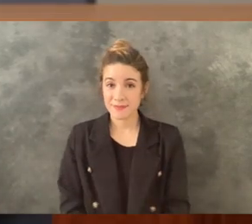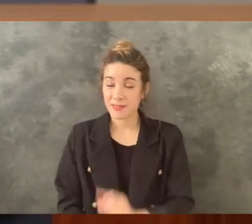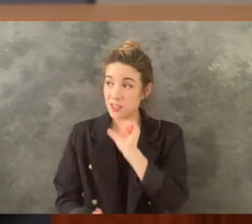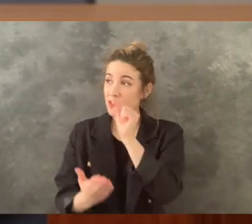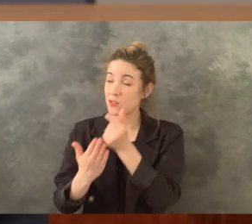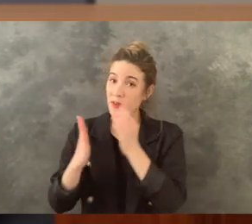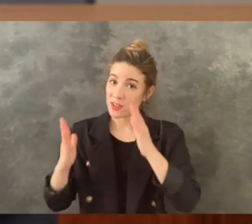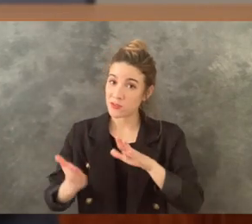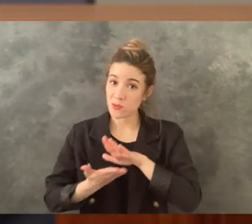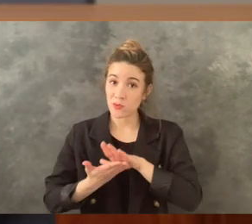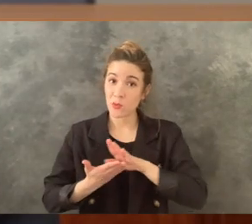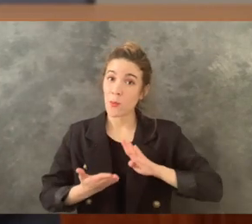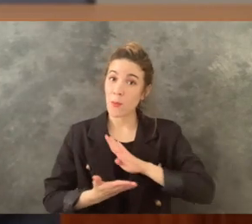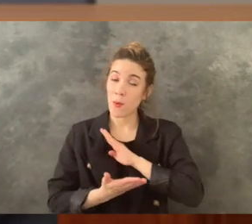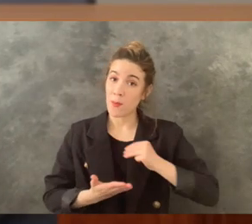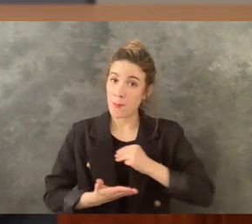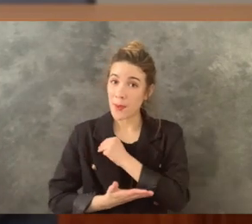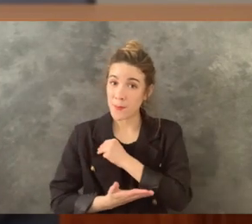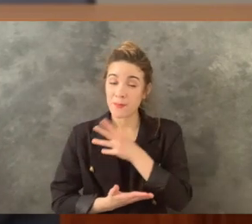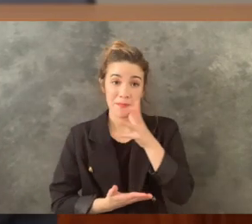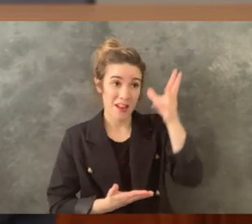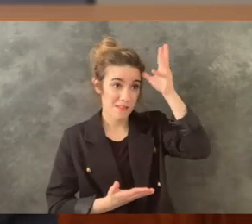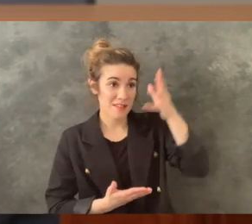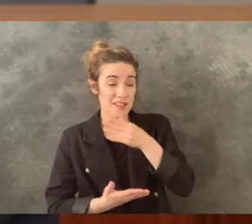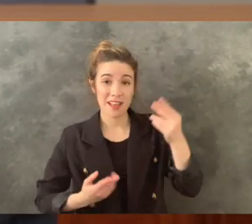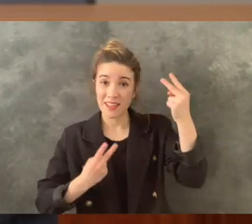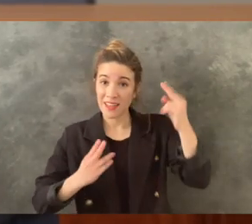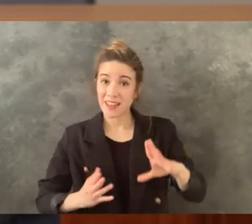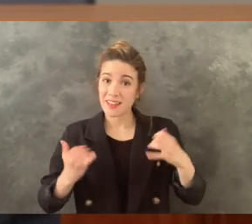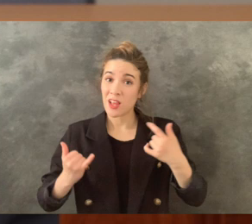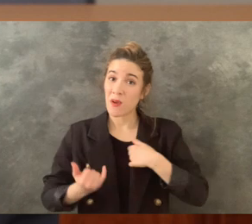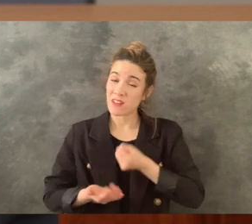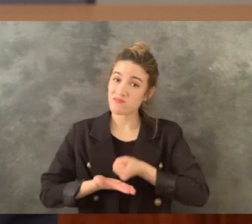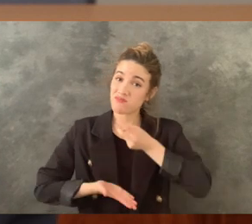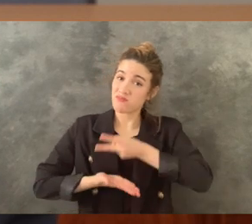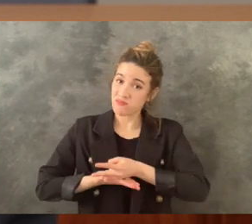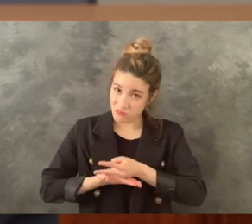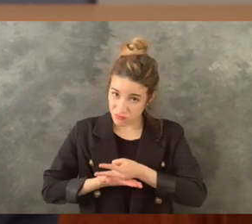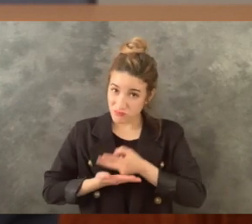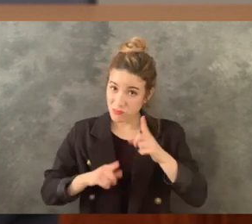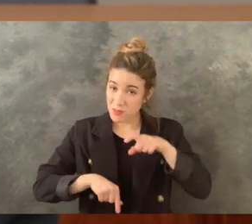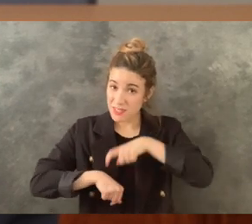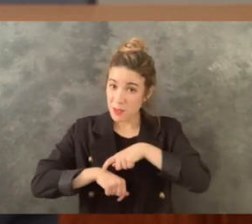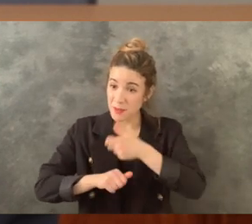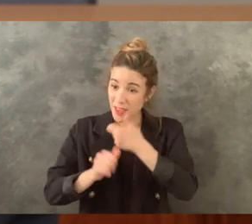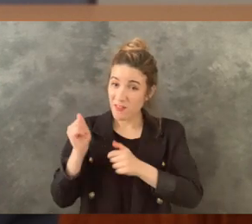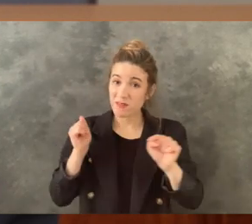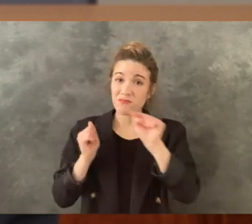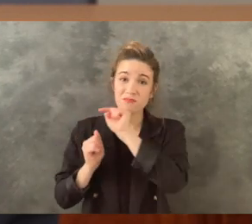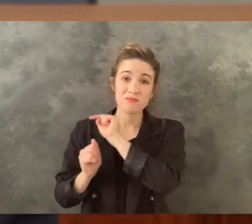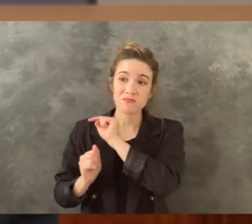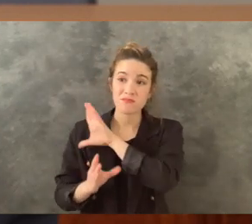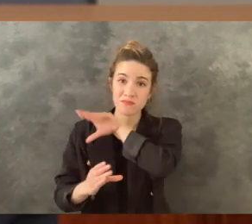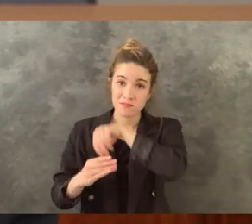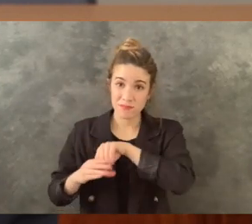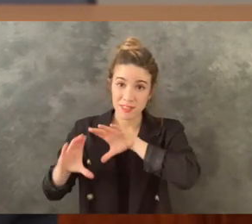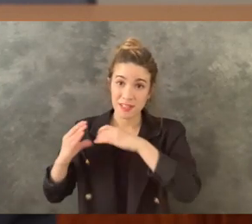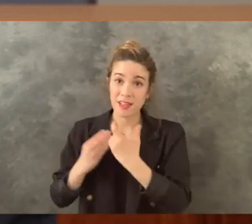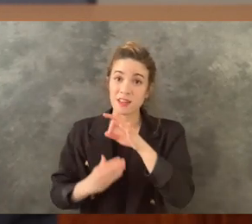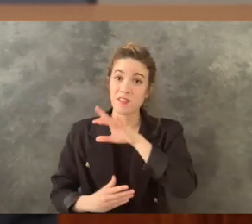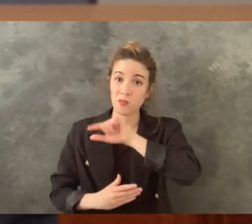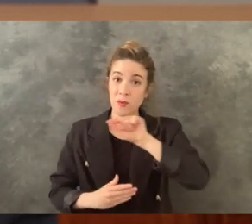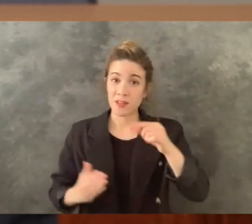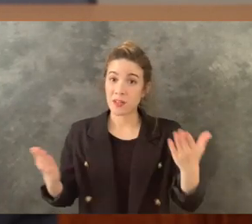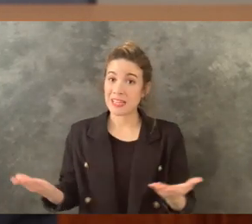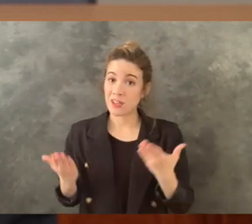Graduates, school board members, parents, and guests, I certify at this time that each of the members of the class of 2020